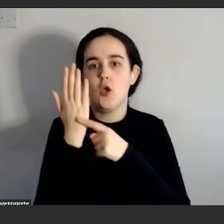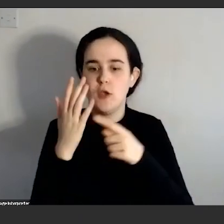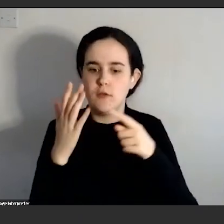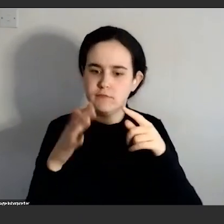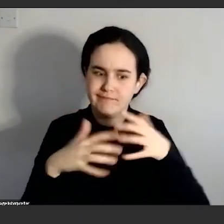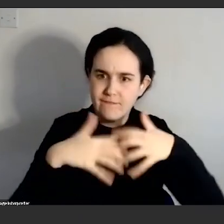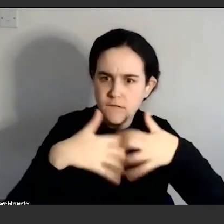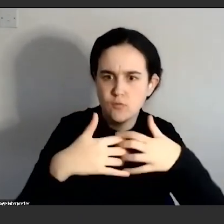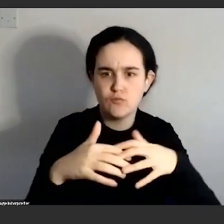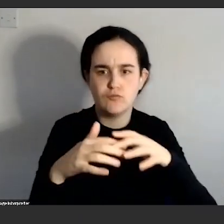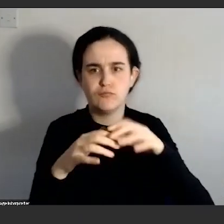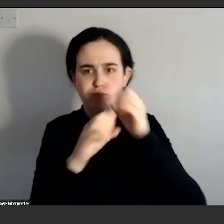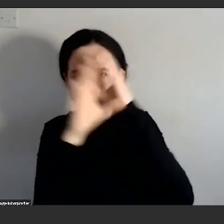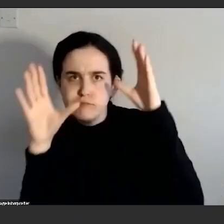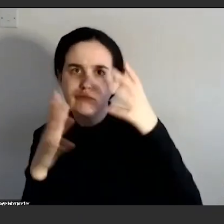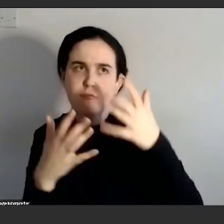States.